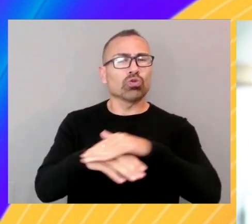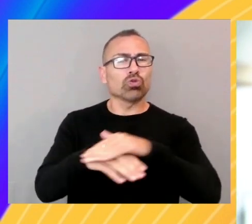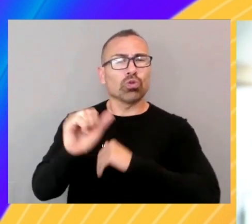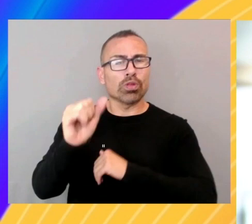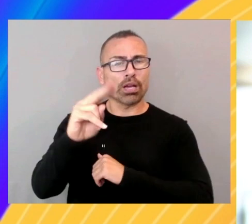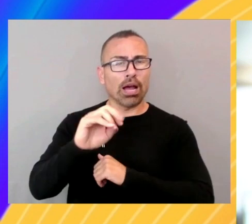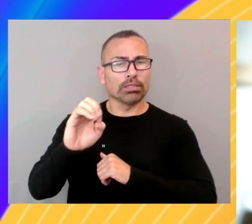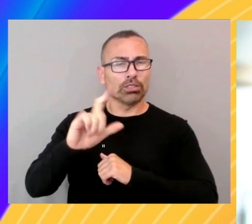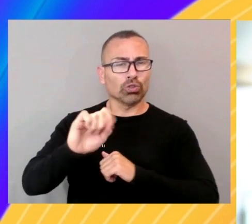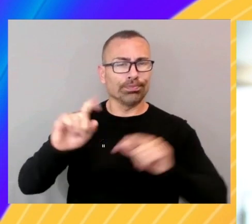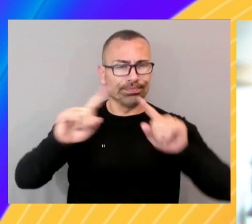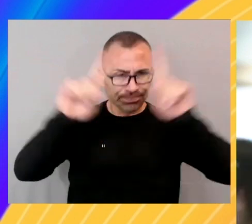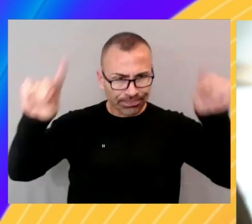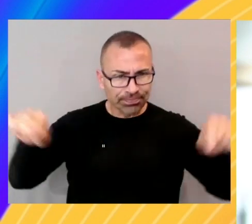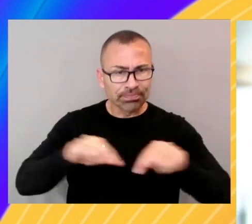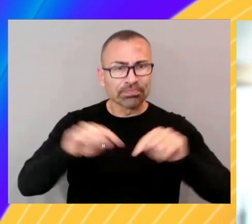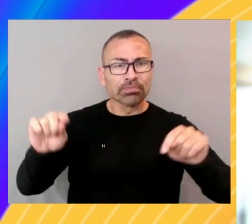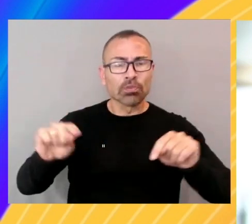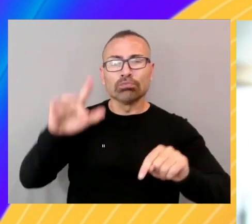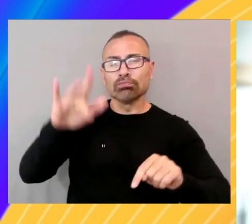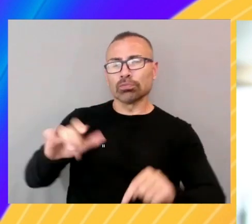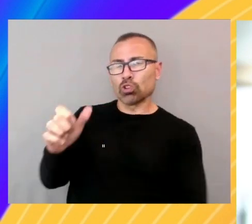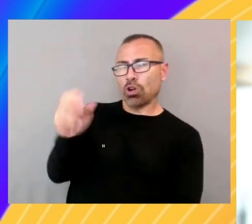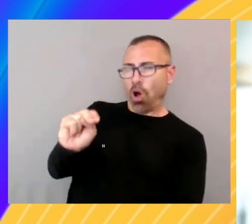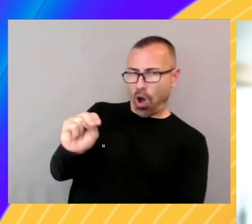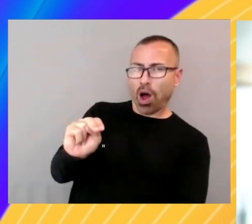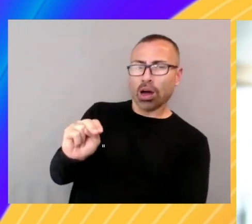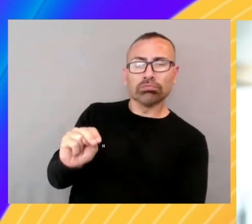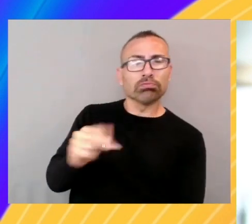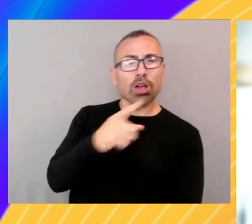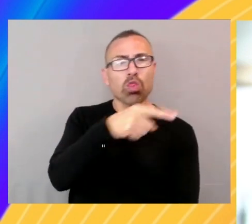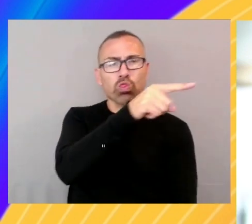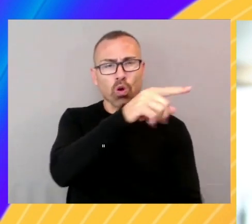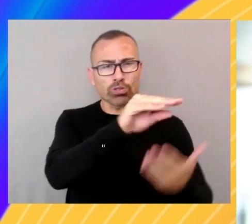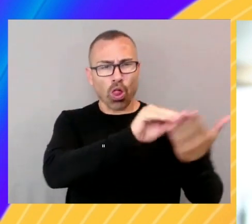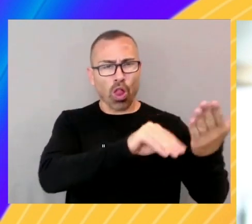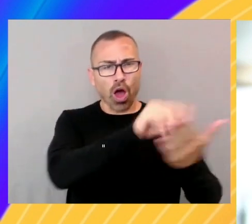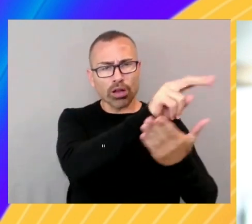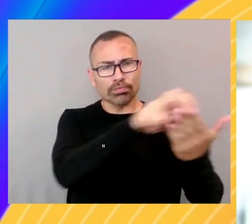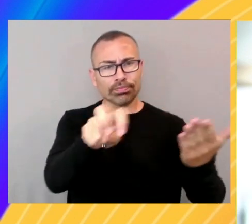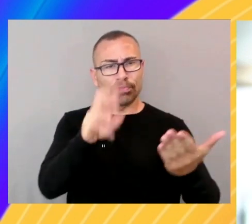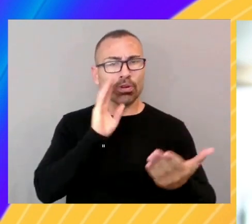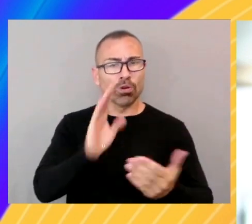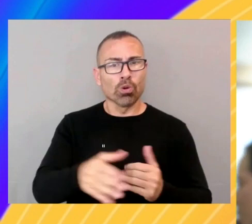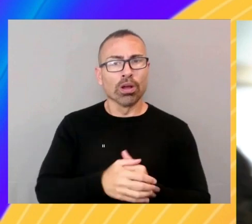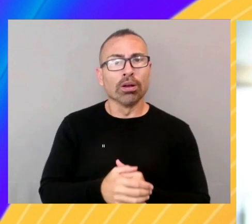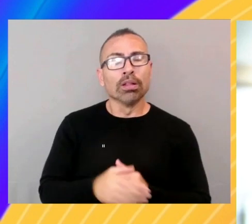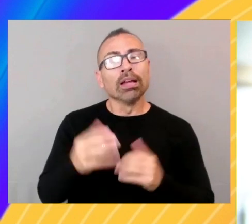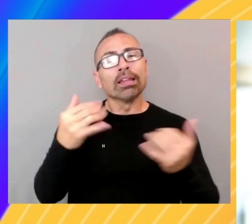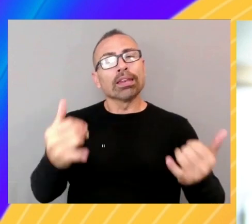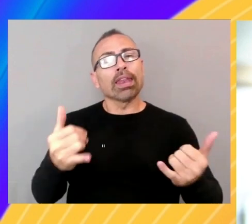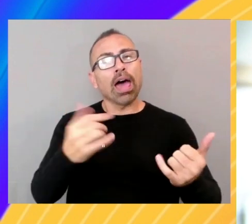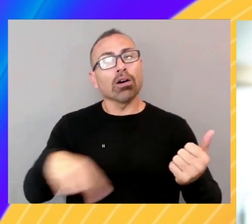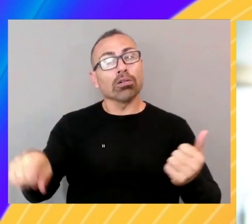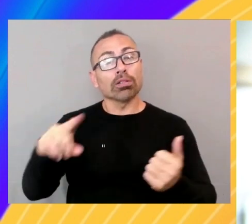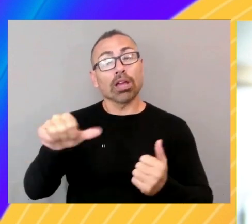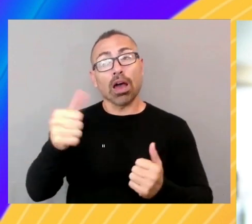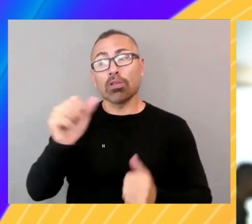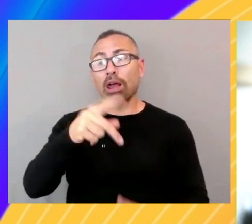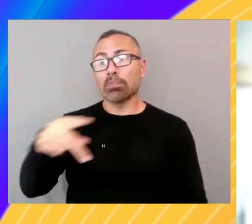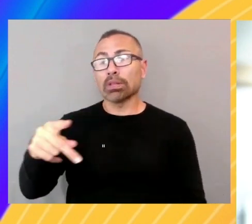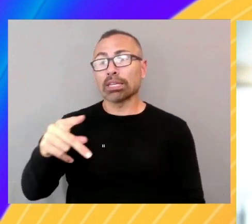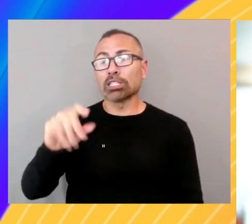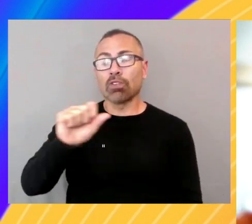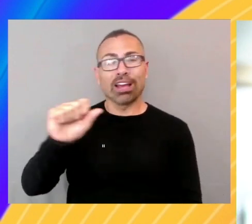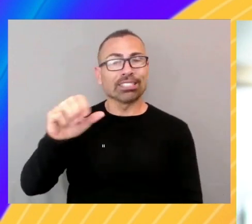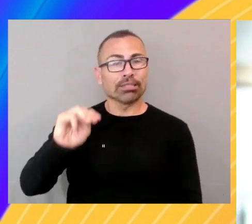behalf to push the logs in. And the SSM agent one is what Isaiah will talk about, where we are looking at a particular problem where